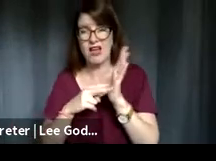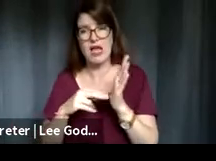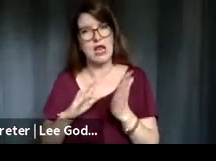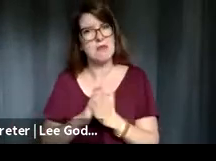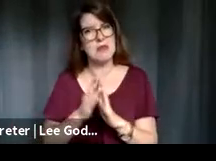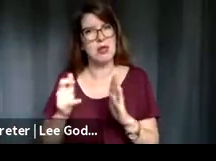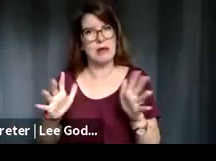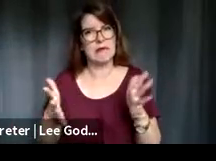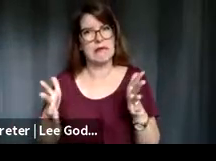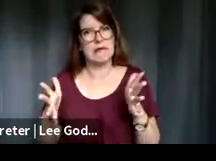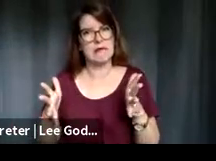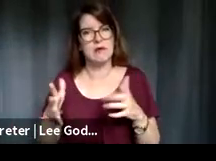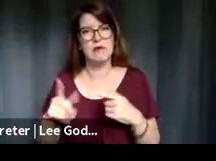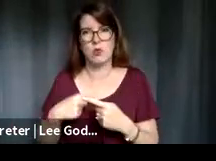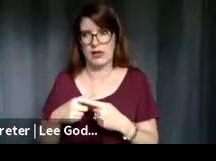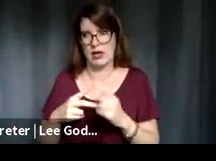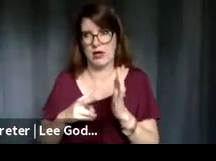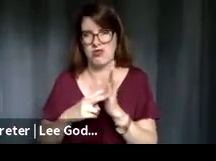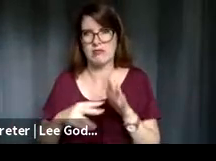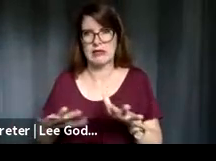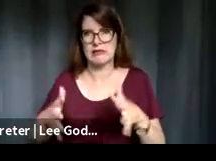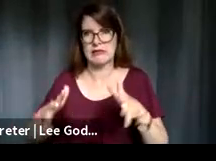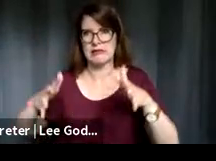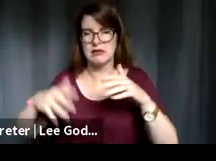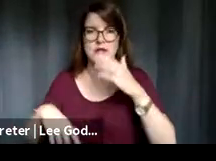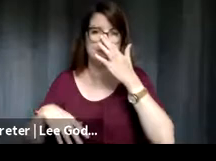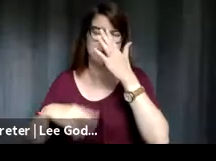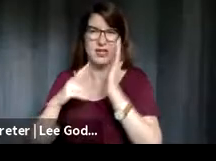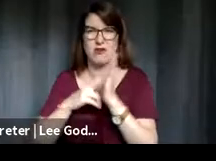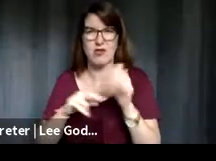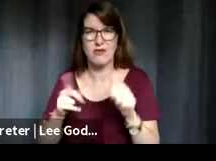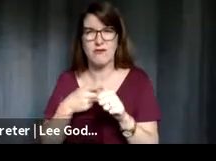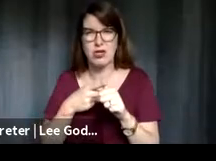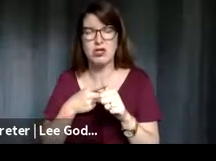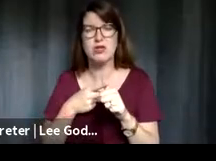it. Okay? And